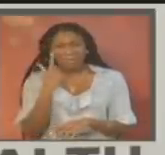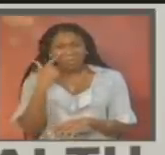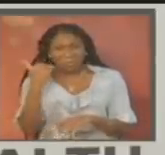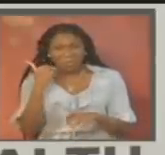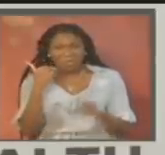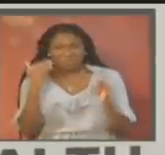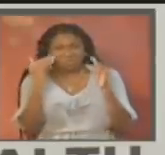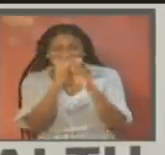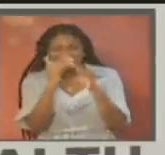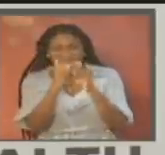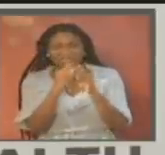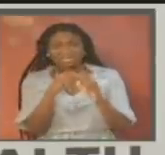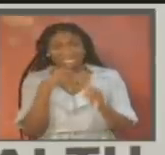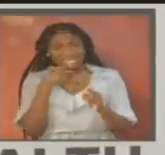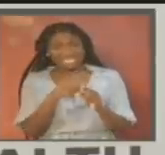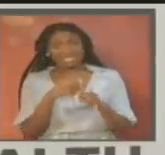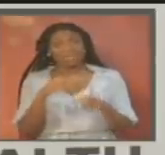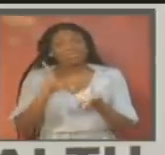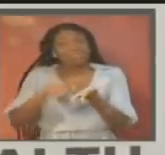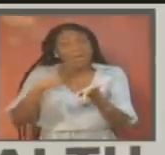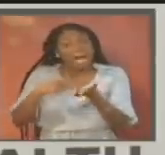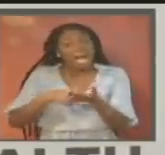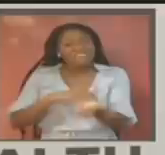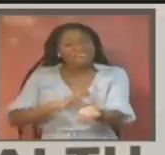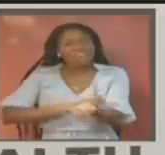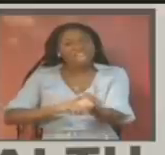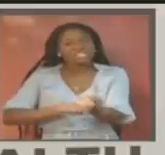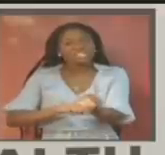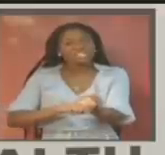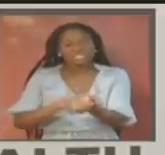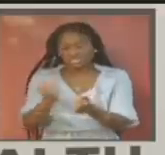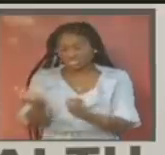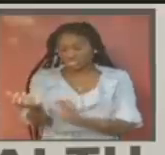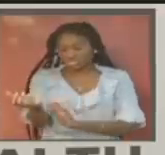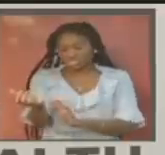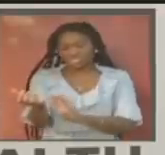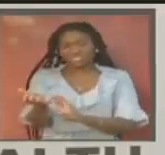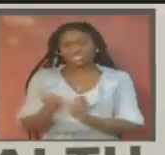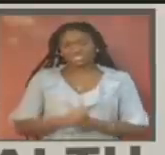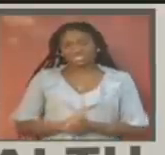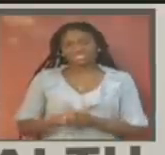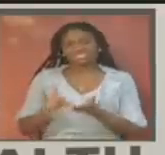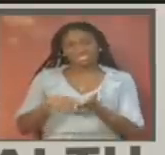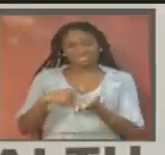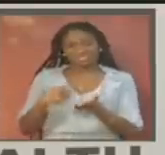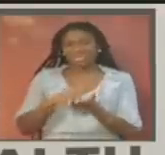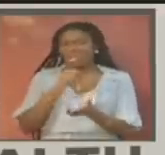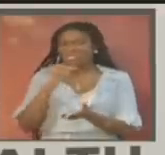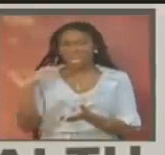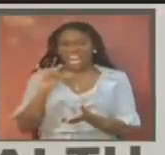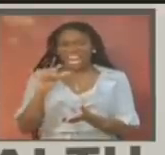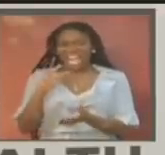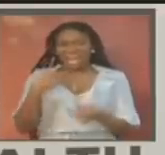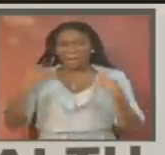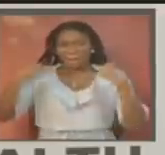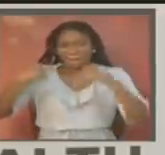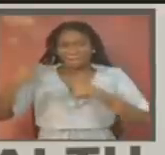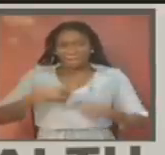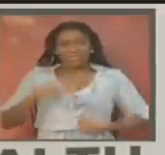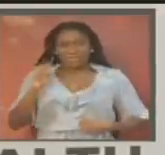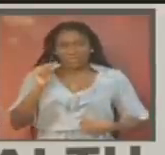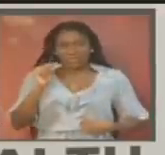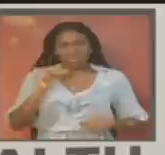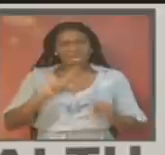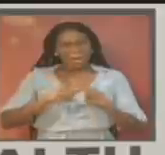That's also, and also a rash, a general rash over anywhere, in terms of, it's not a chickenpox rash, it's any other type of rash.